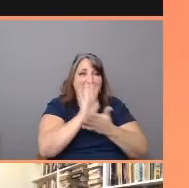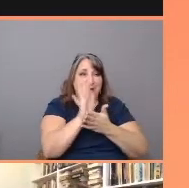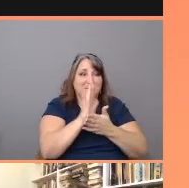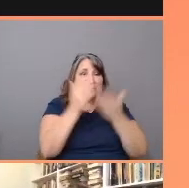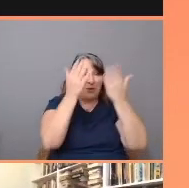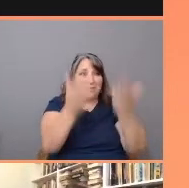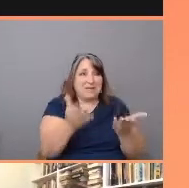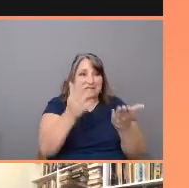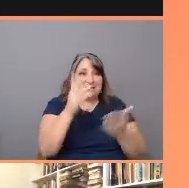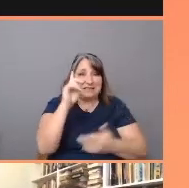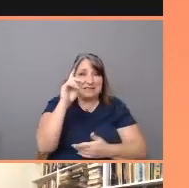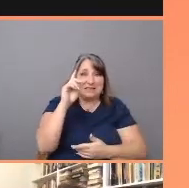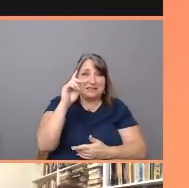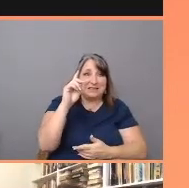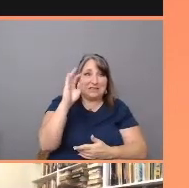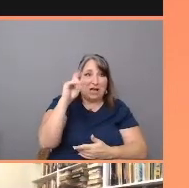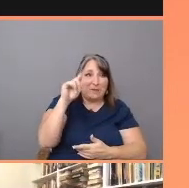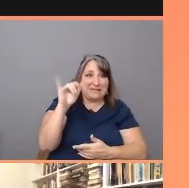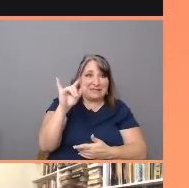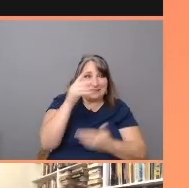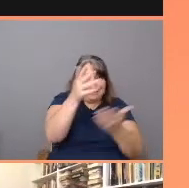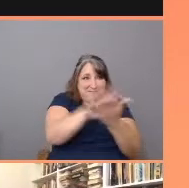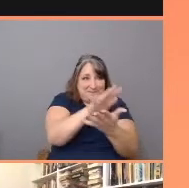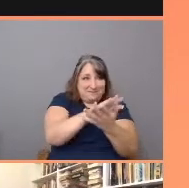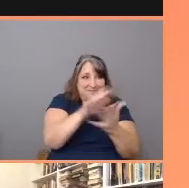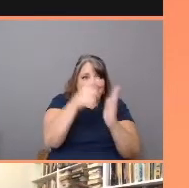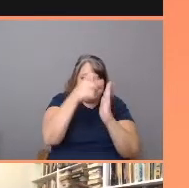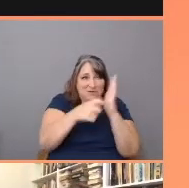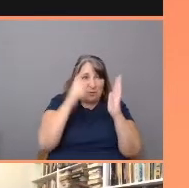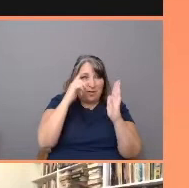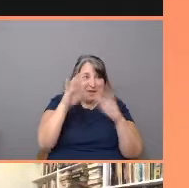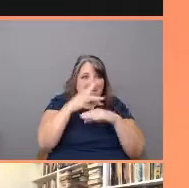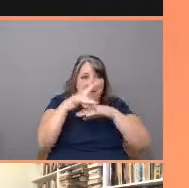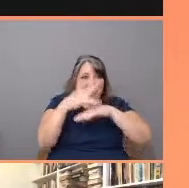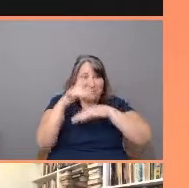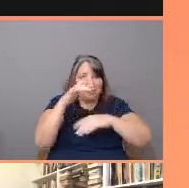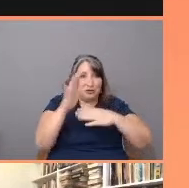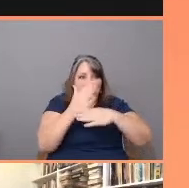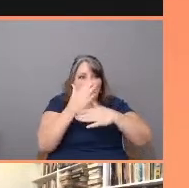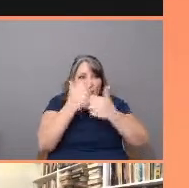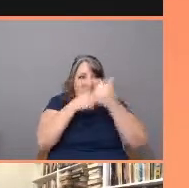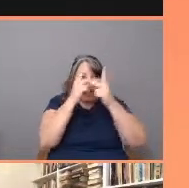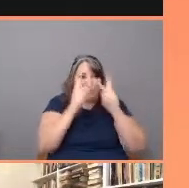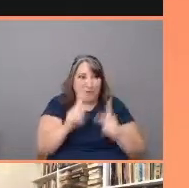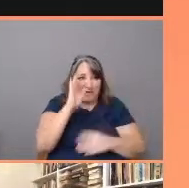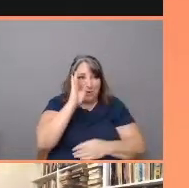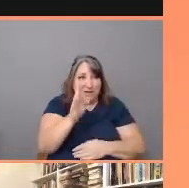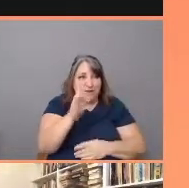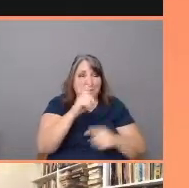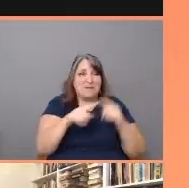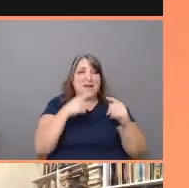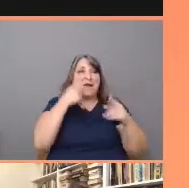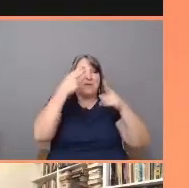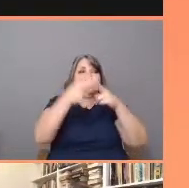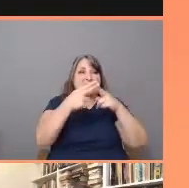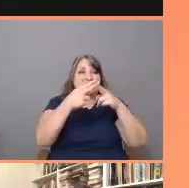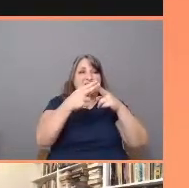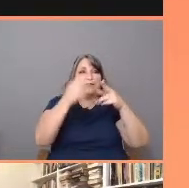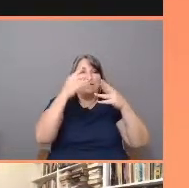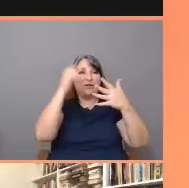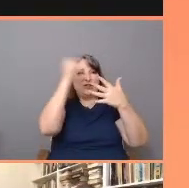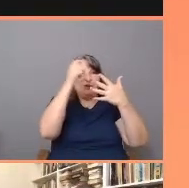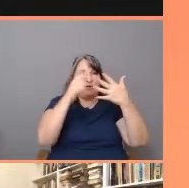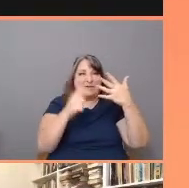document is going to be available to share with everybody. But I will just touch upon like a couple of these